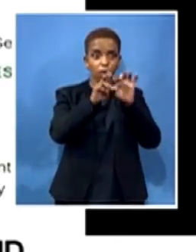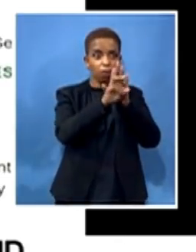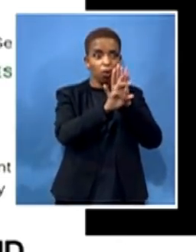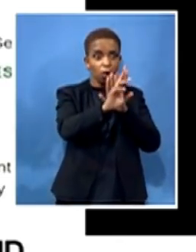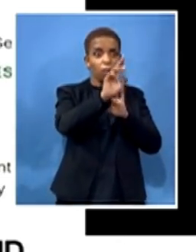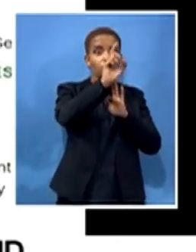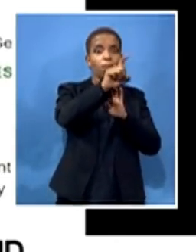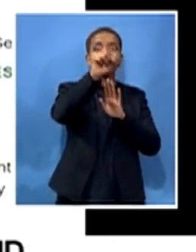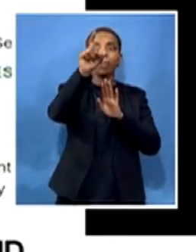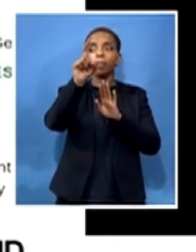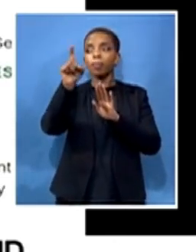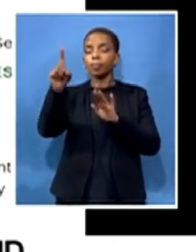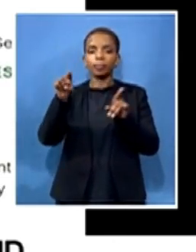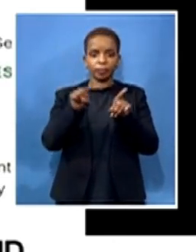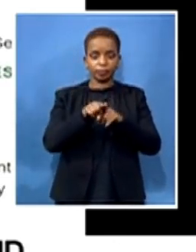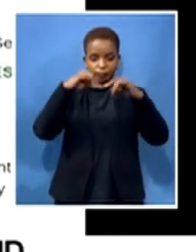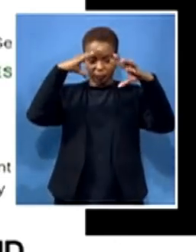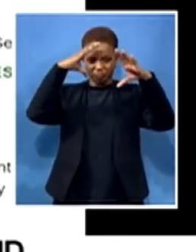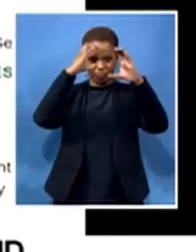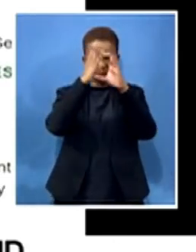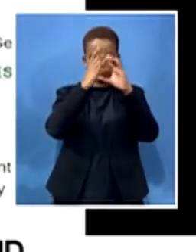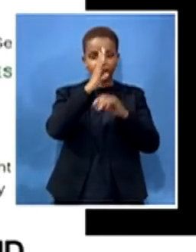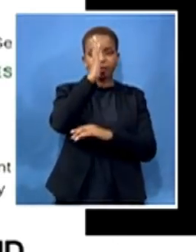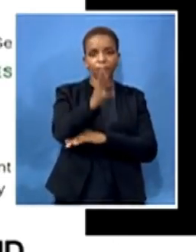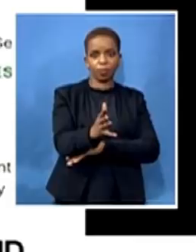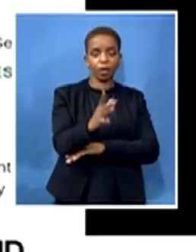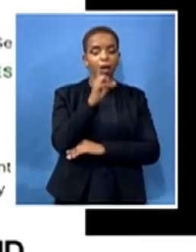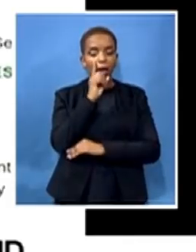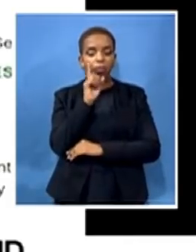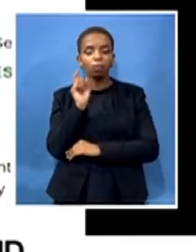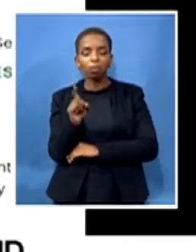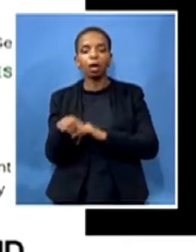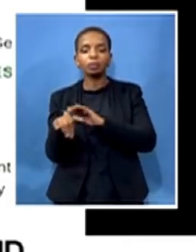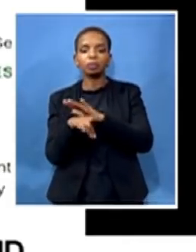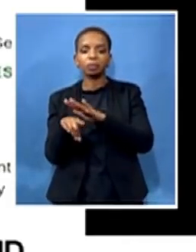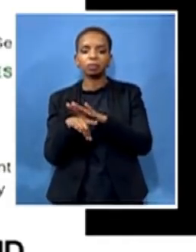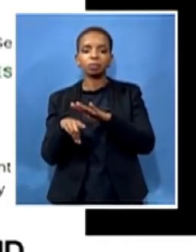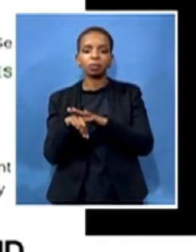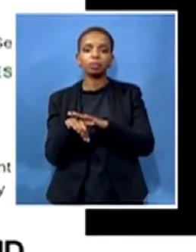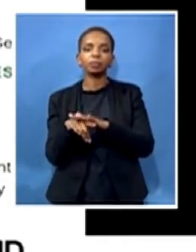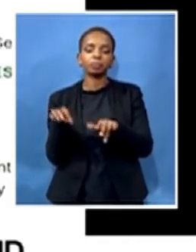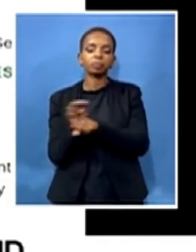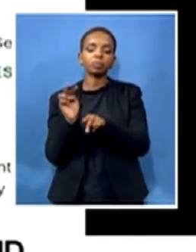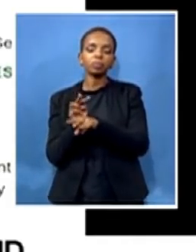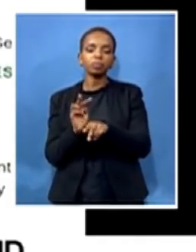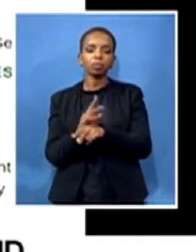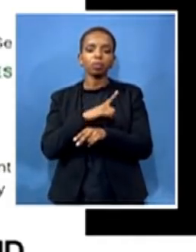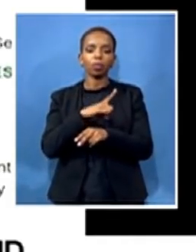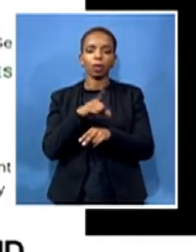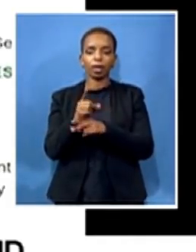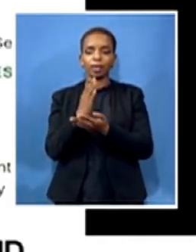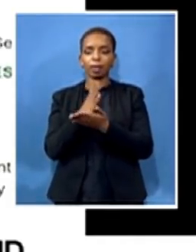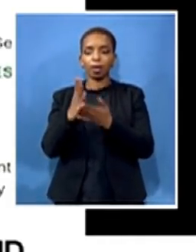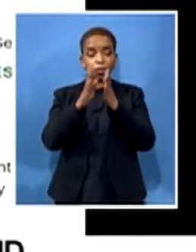these districts as part of our general work and oversight work. But